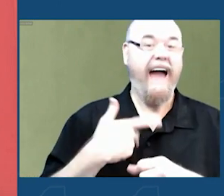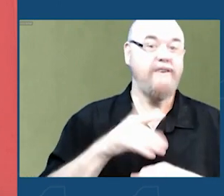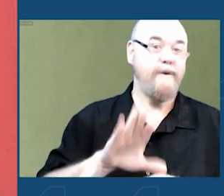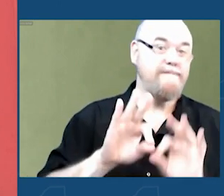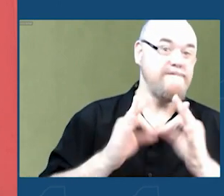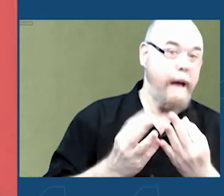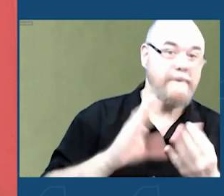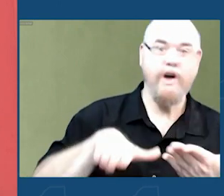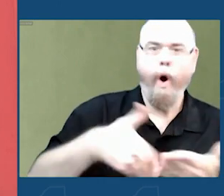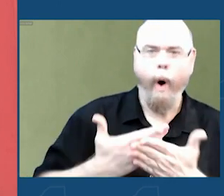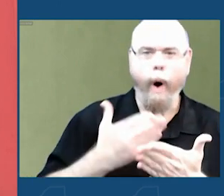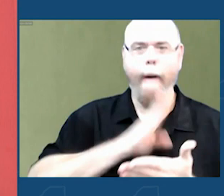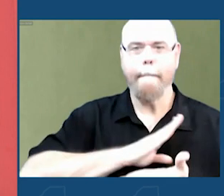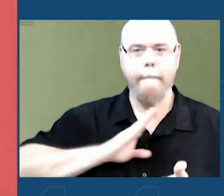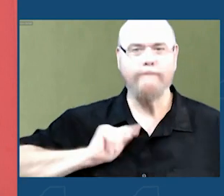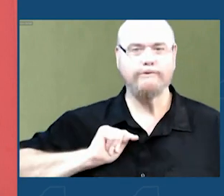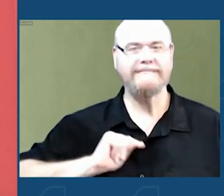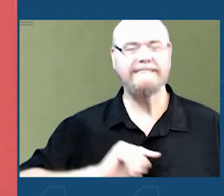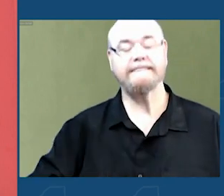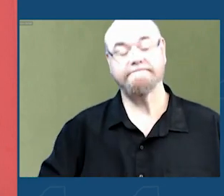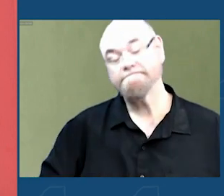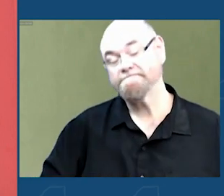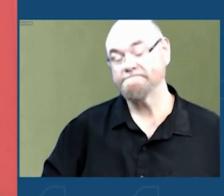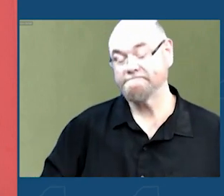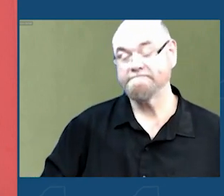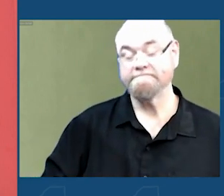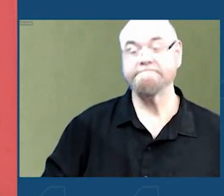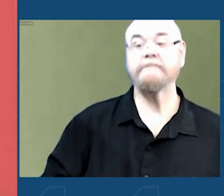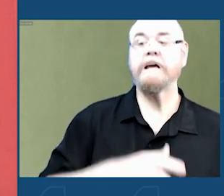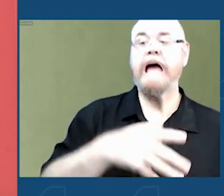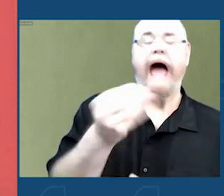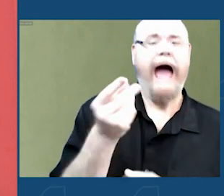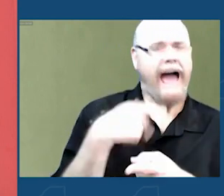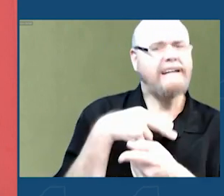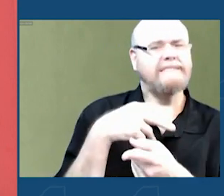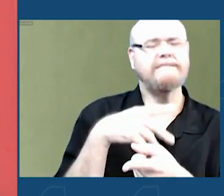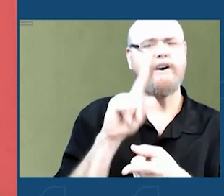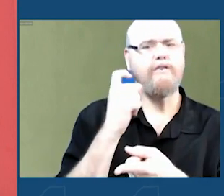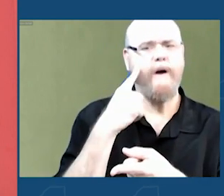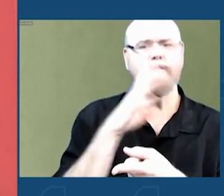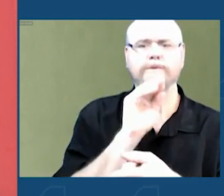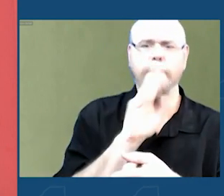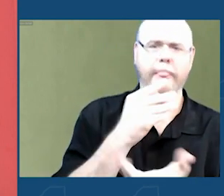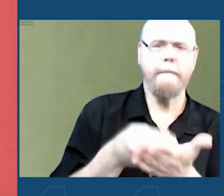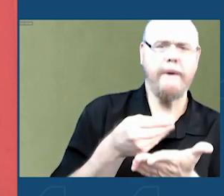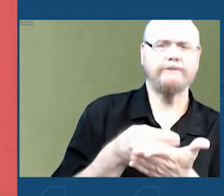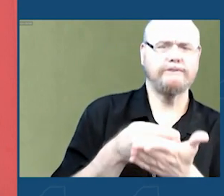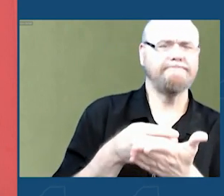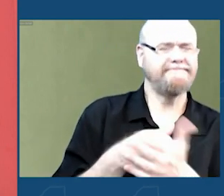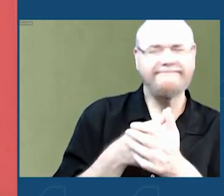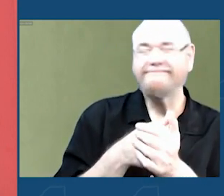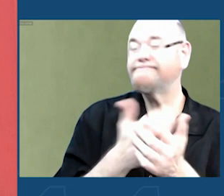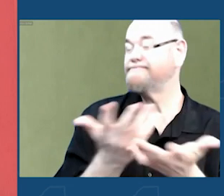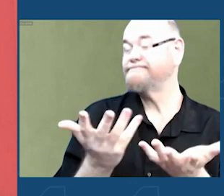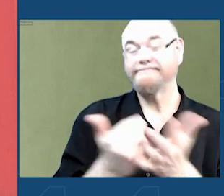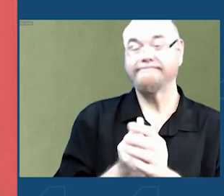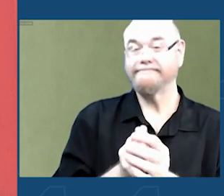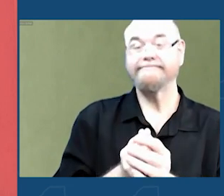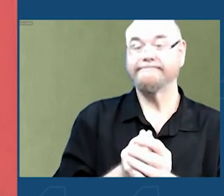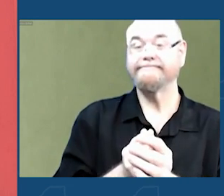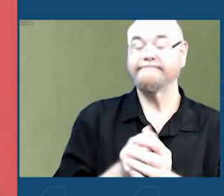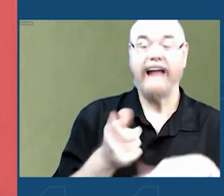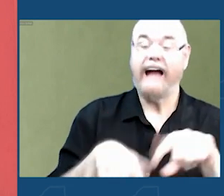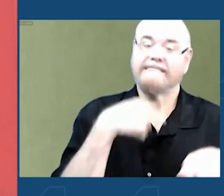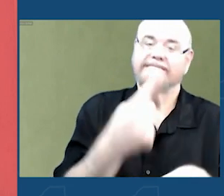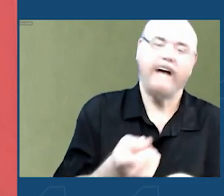do. Governor, you mentioned about the budget. I can't tell you what a huge part she